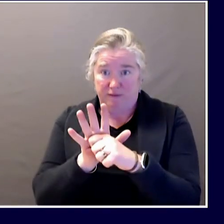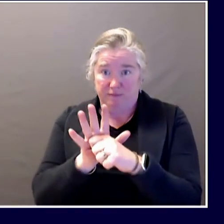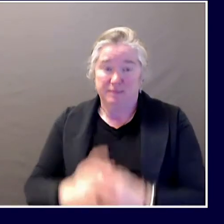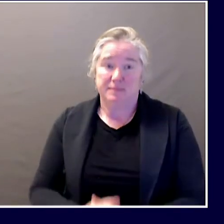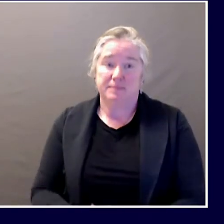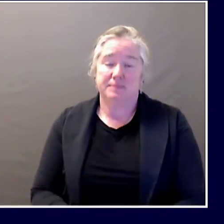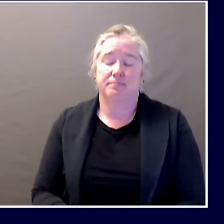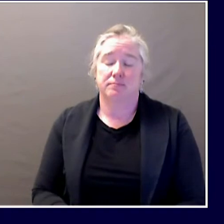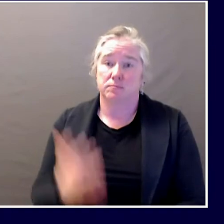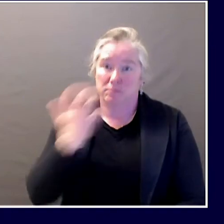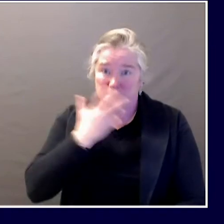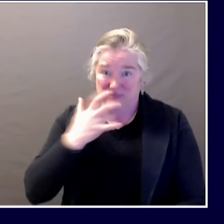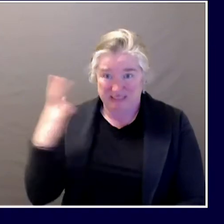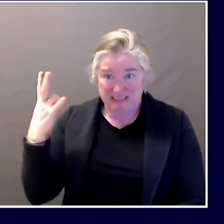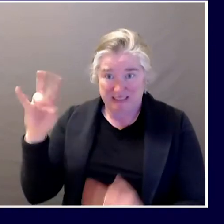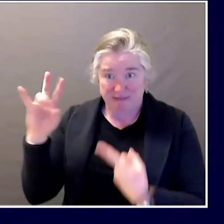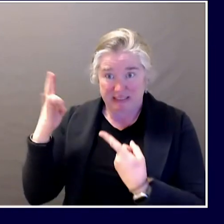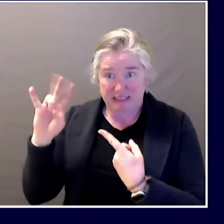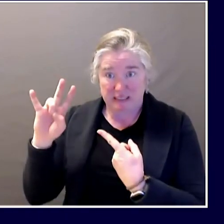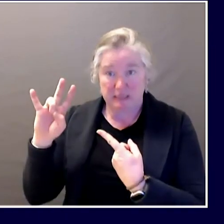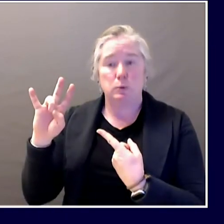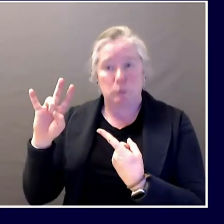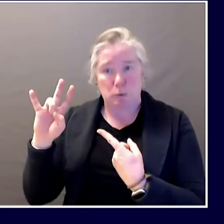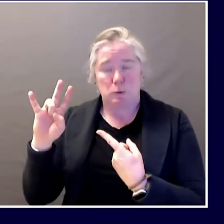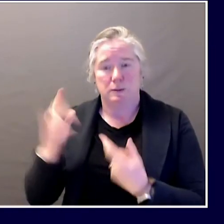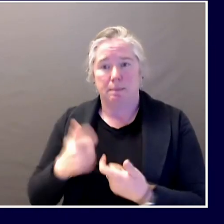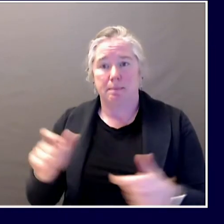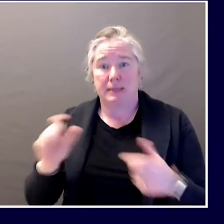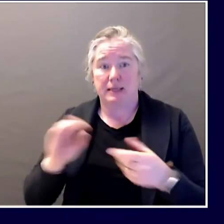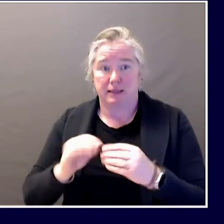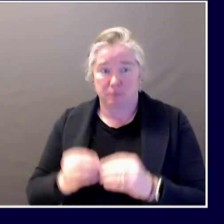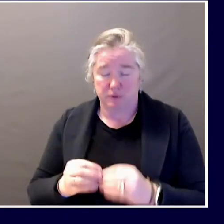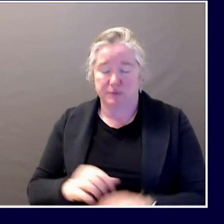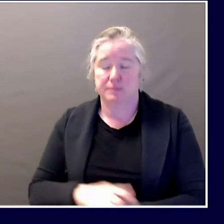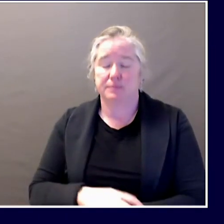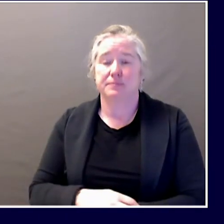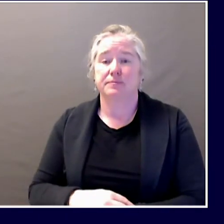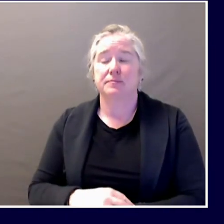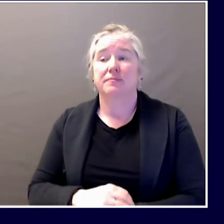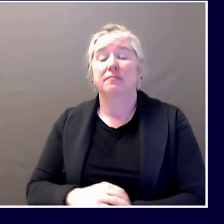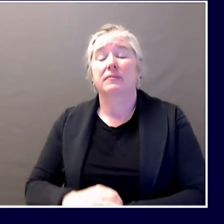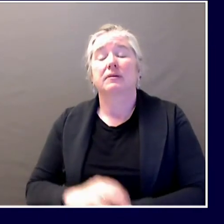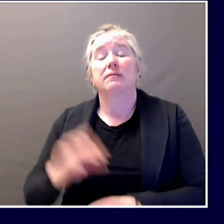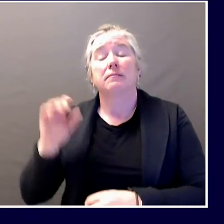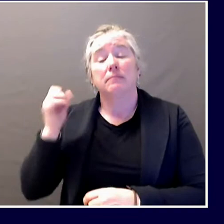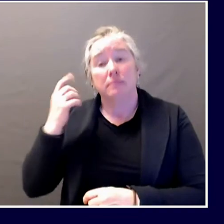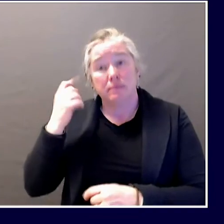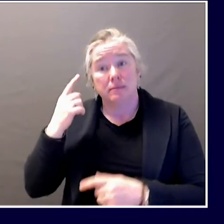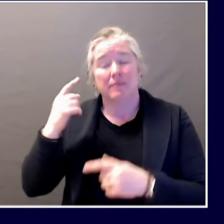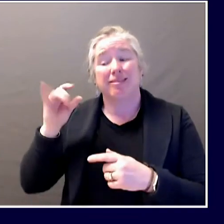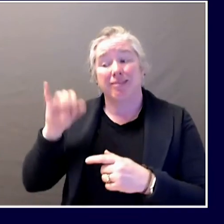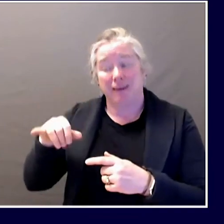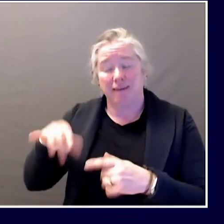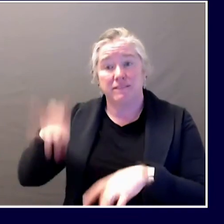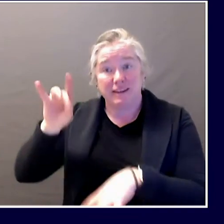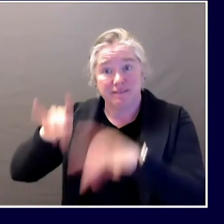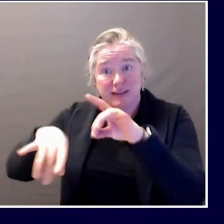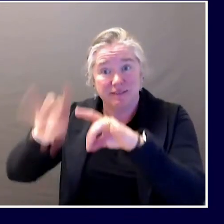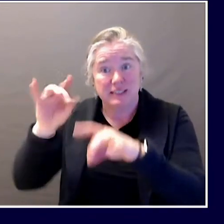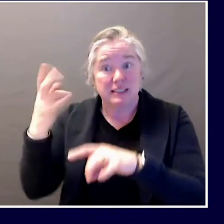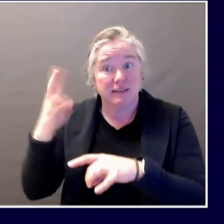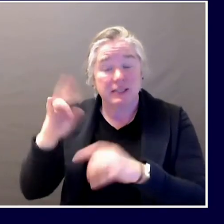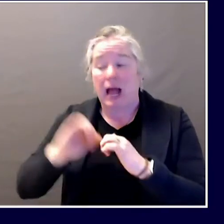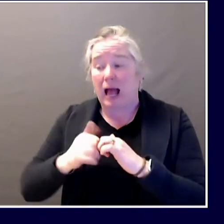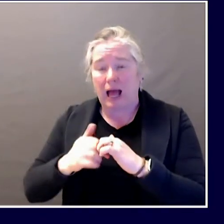number, but this process and these deaths are related to our ongoing efforts to query our